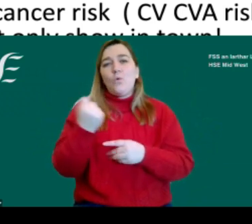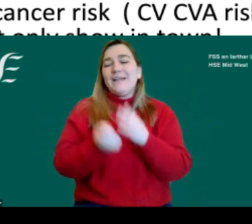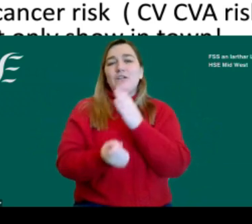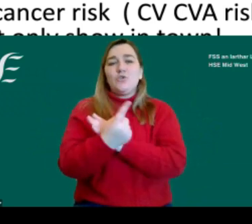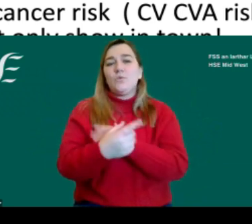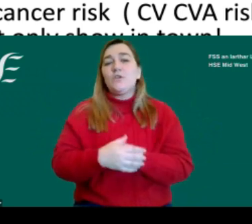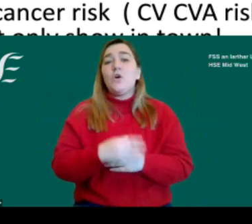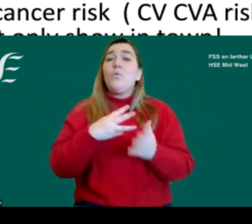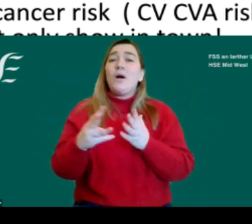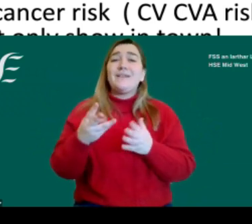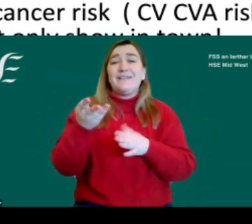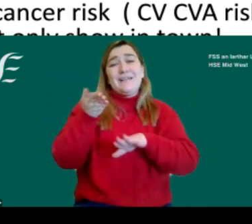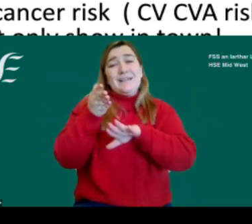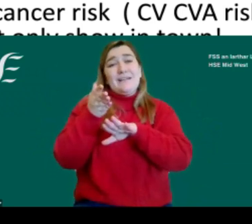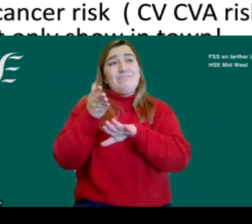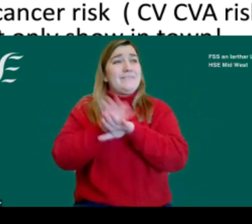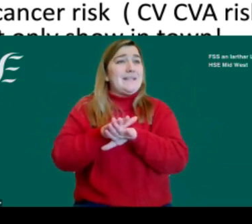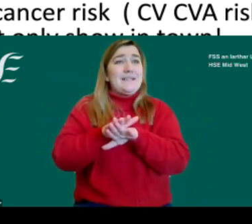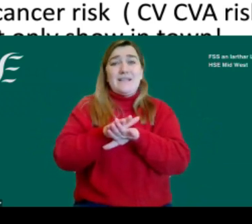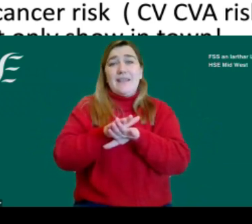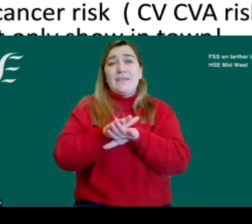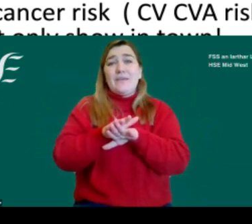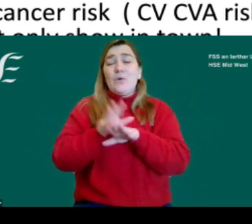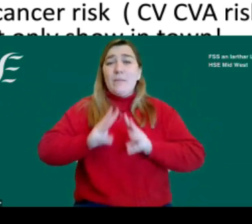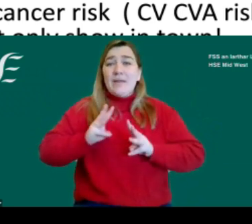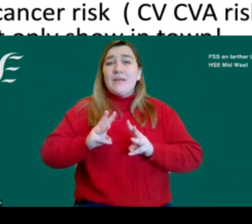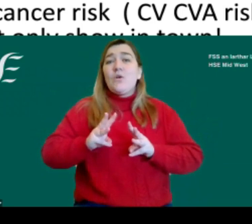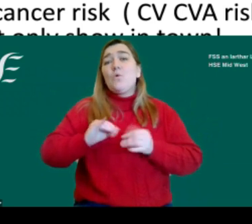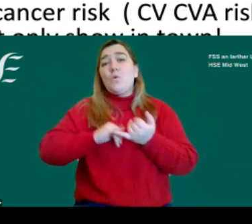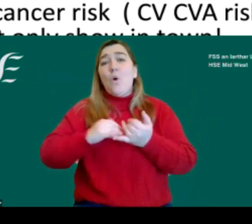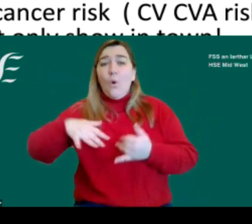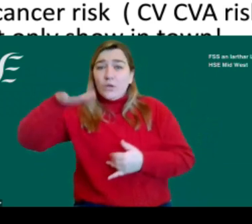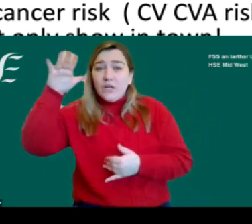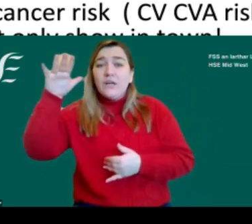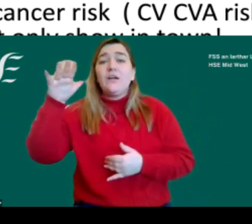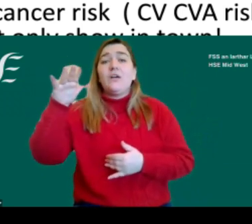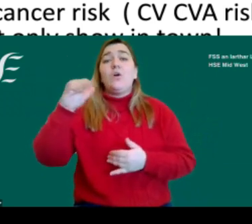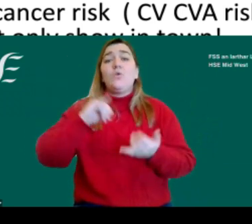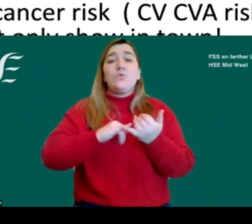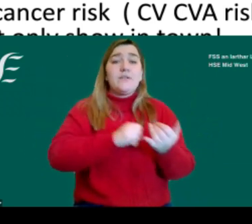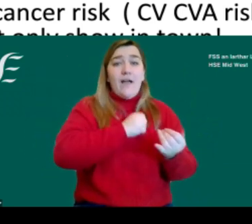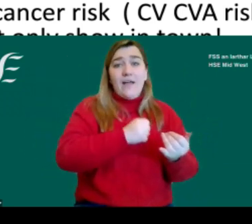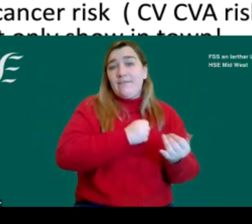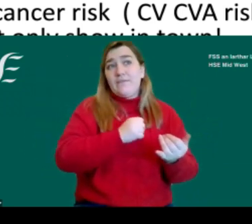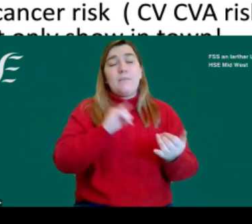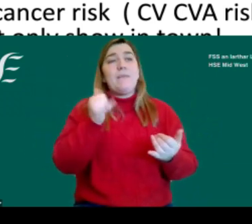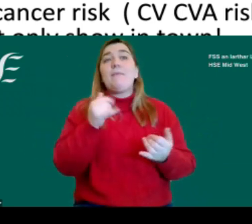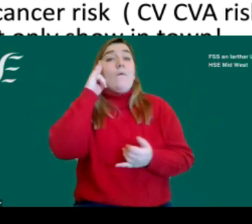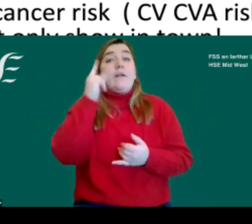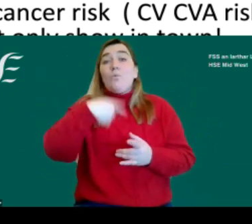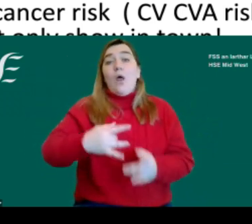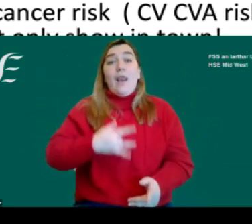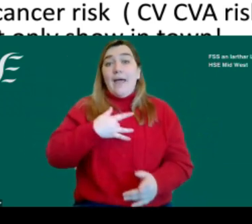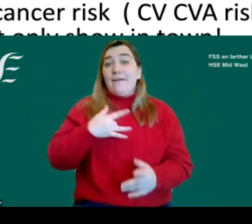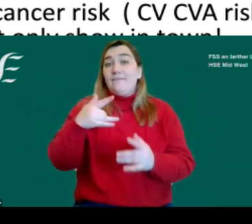expectancy is going to be survived, we might be all alive, please God, in our 80s. But we want healthy bones and we want to be well, and don't want to be having strokes